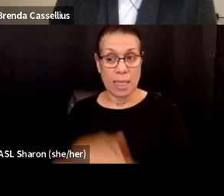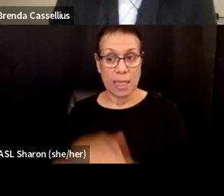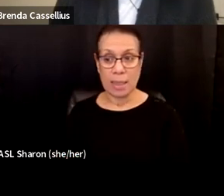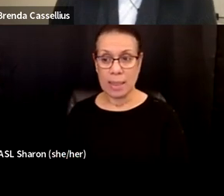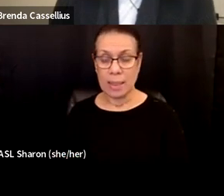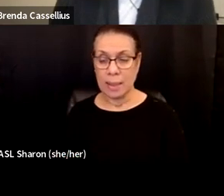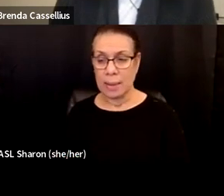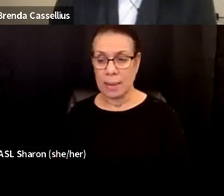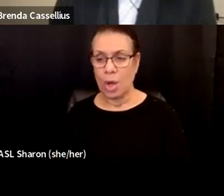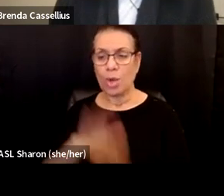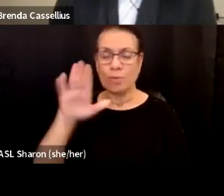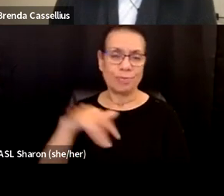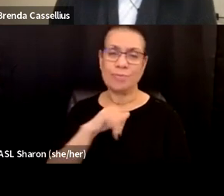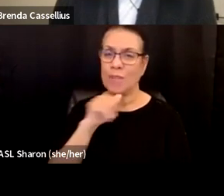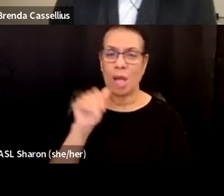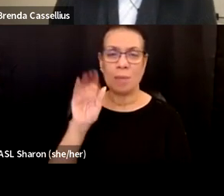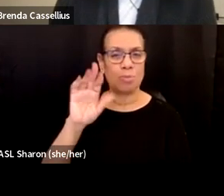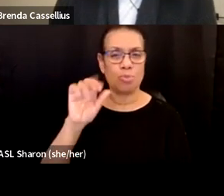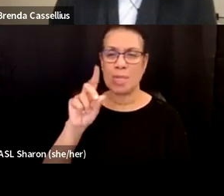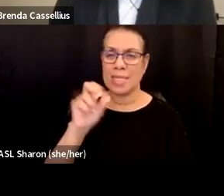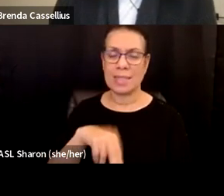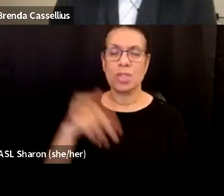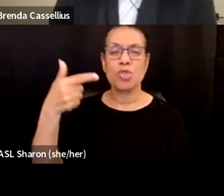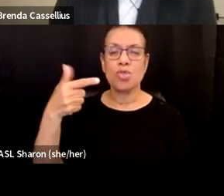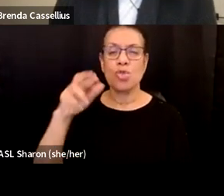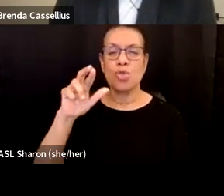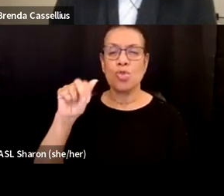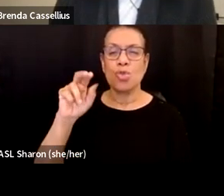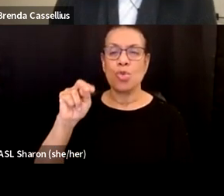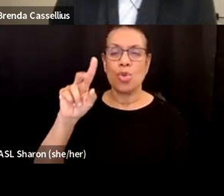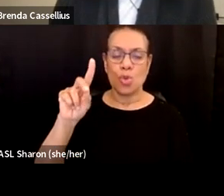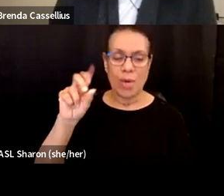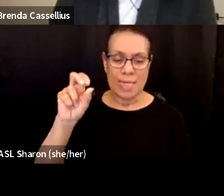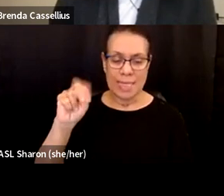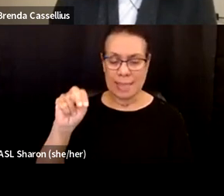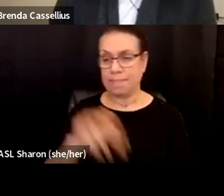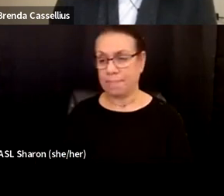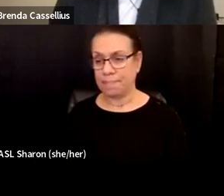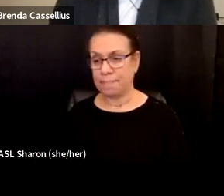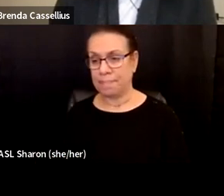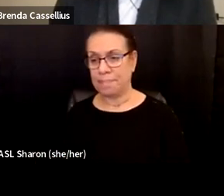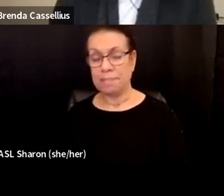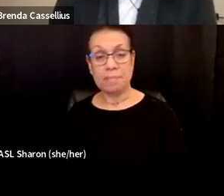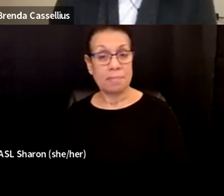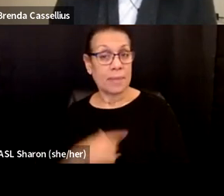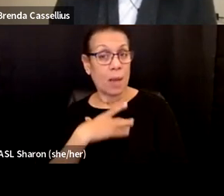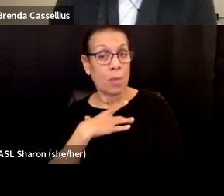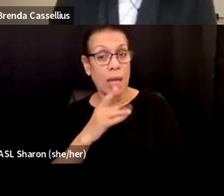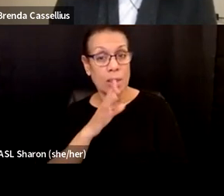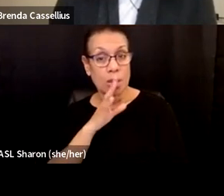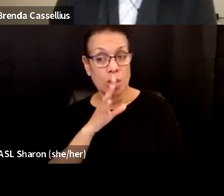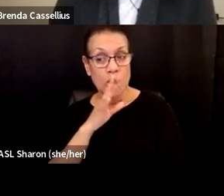on and i was gonna actually ask serendily to speak to it if we can hurt you